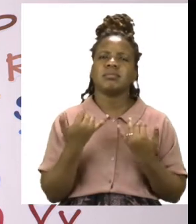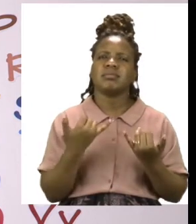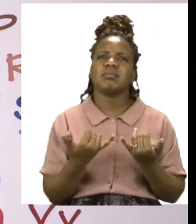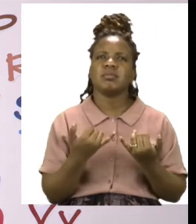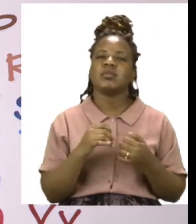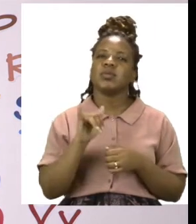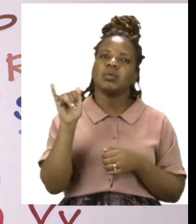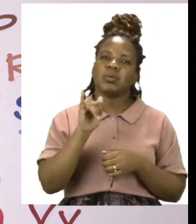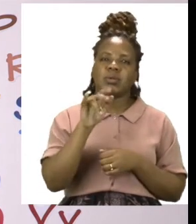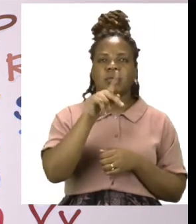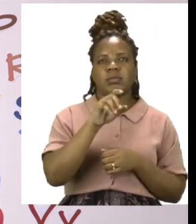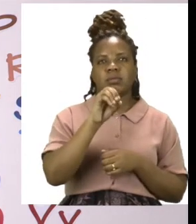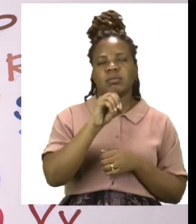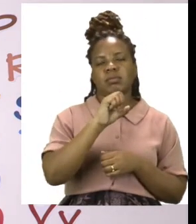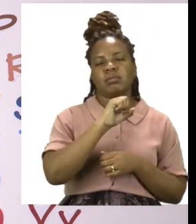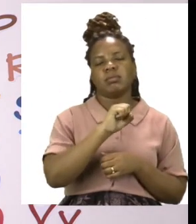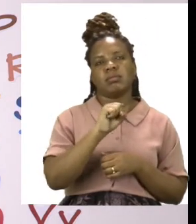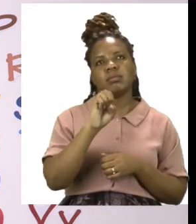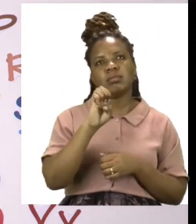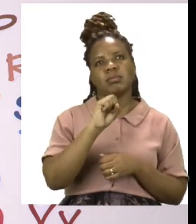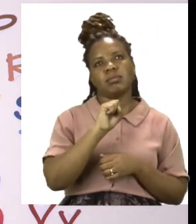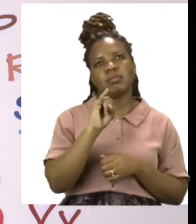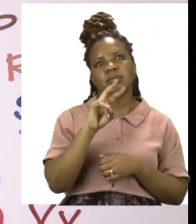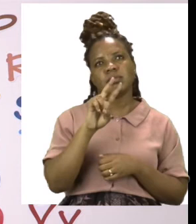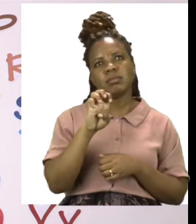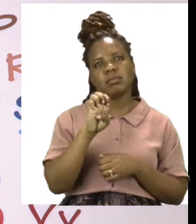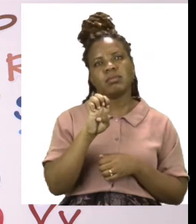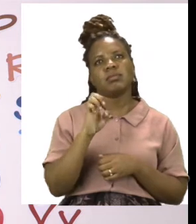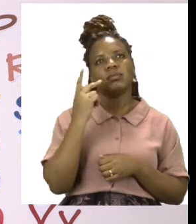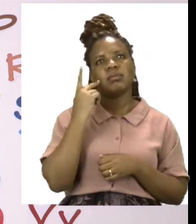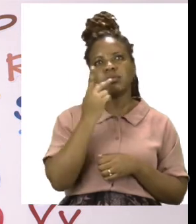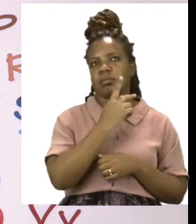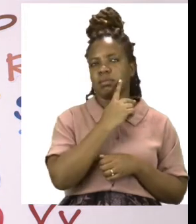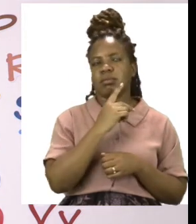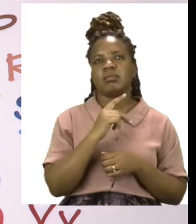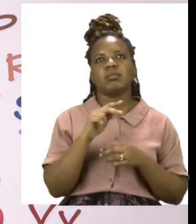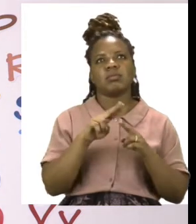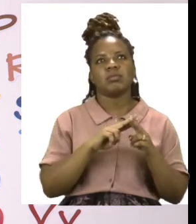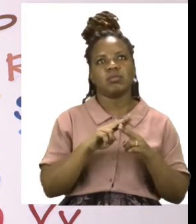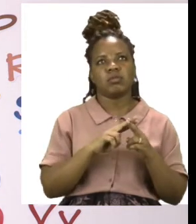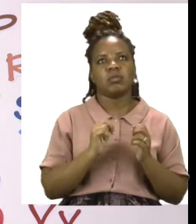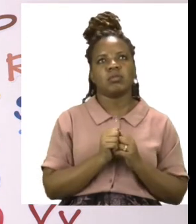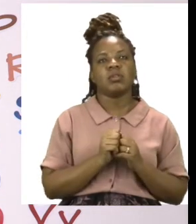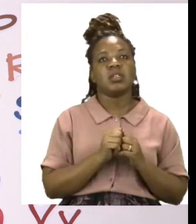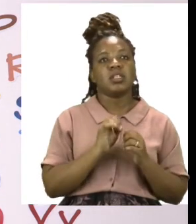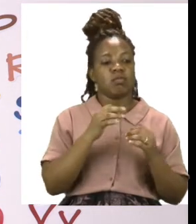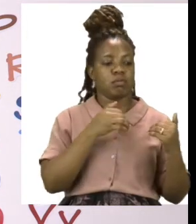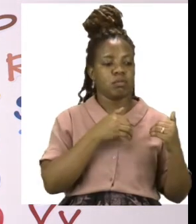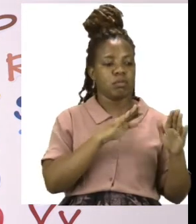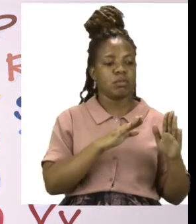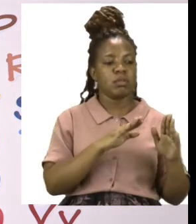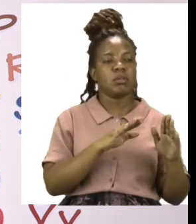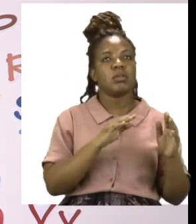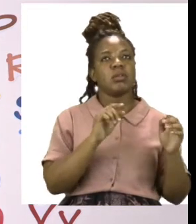pronoun are we going to use? If we started with the word I, that means we're talking about ourselves.